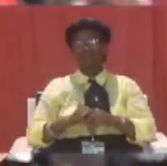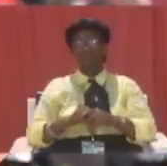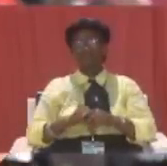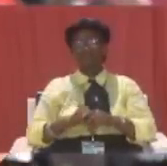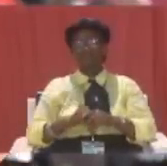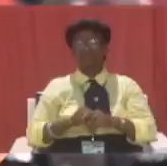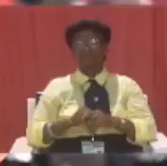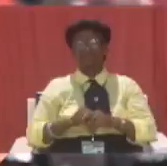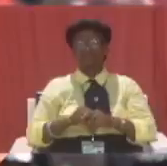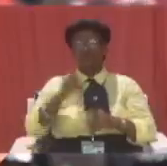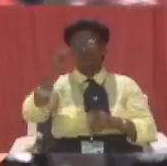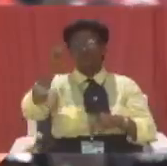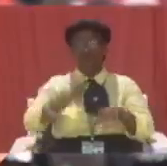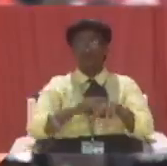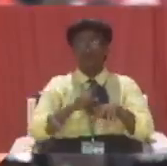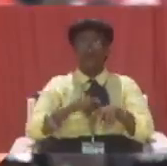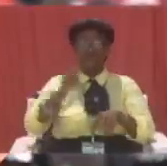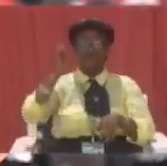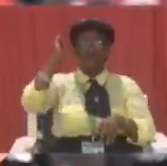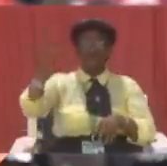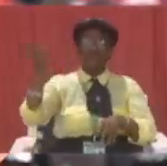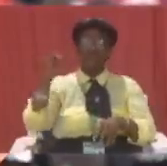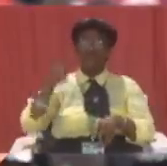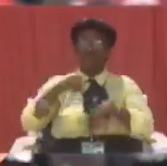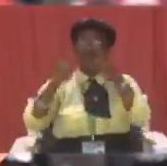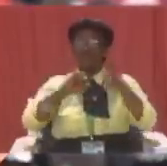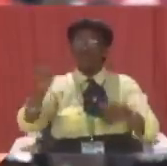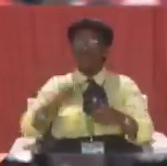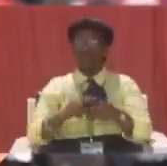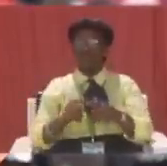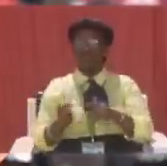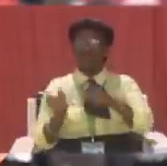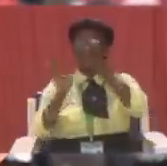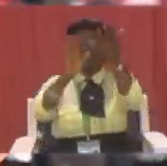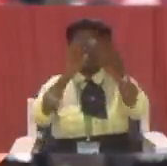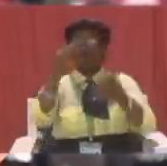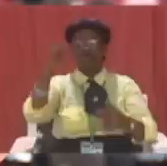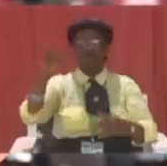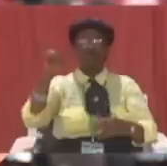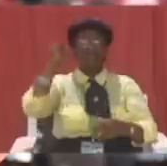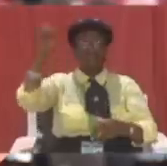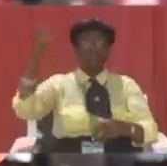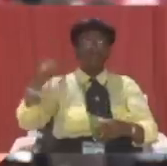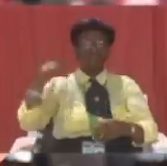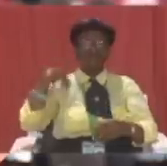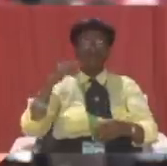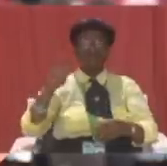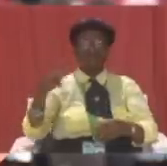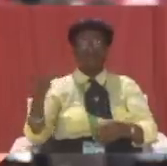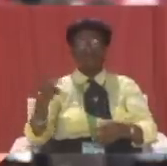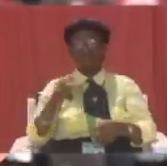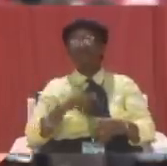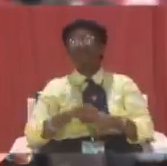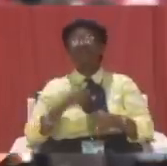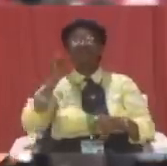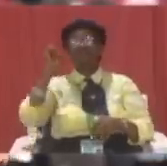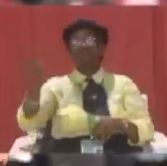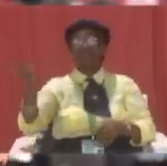One moment he was going into the presence of his master. Second moment he was coming out